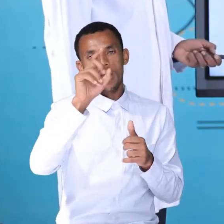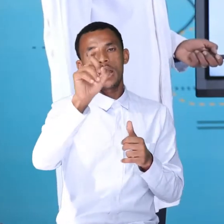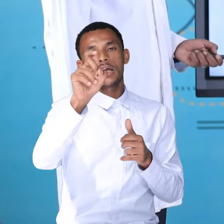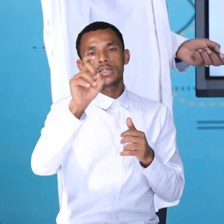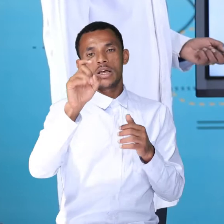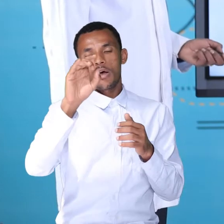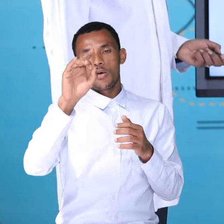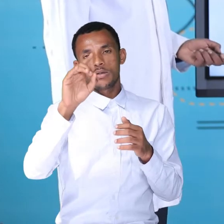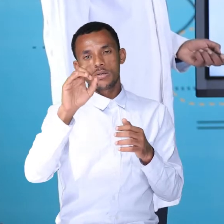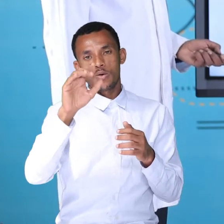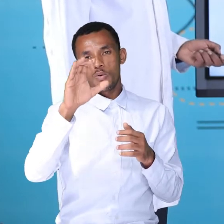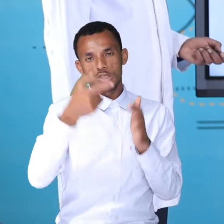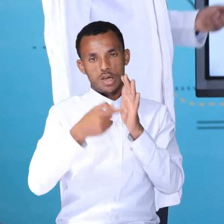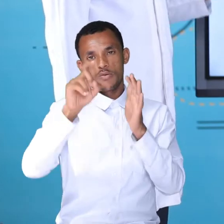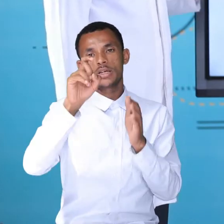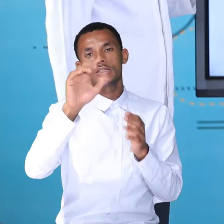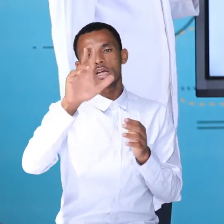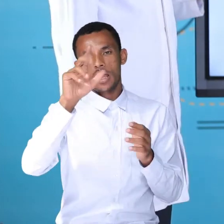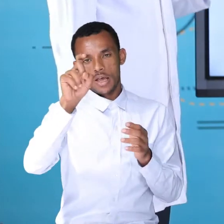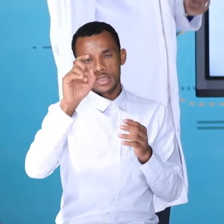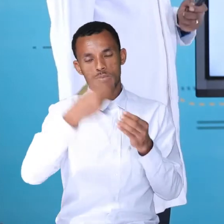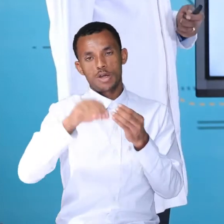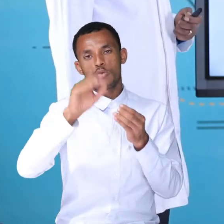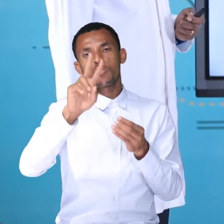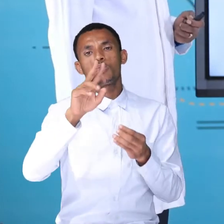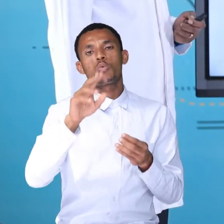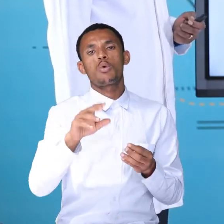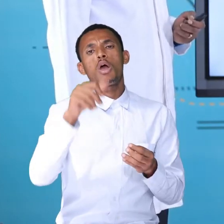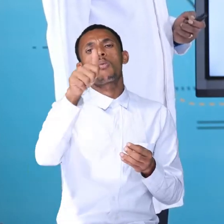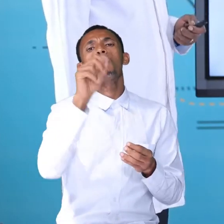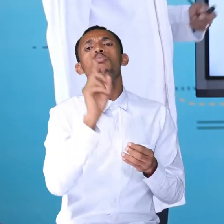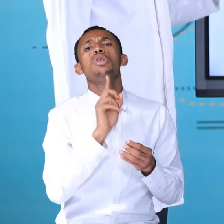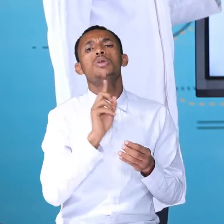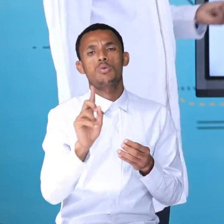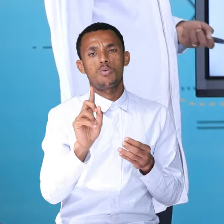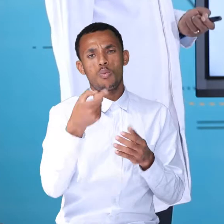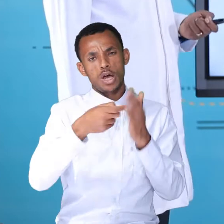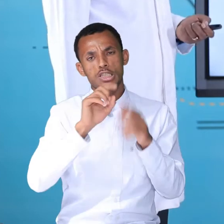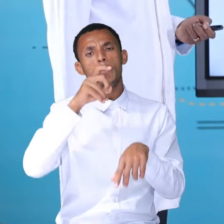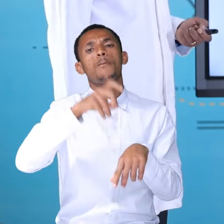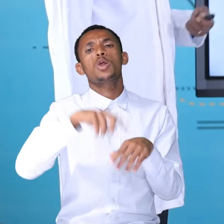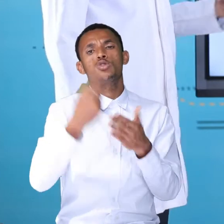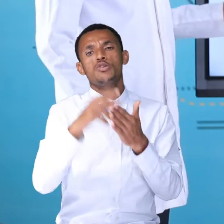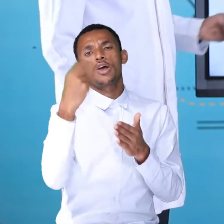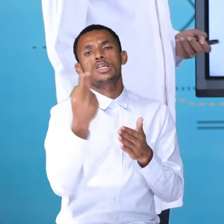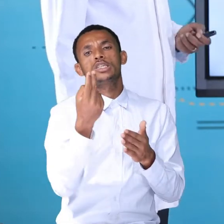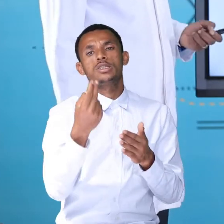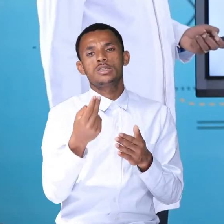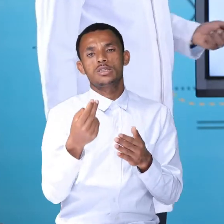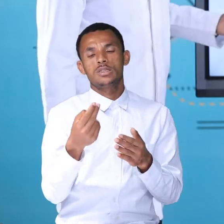of 3x plus 2. What is the amplitude of this function? What is the period of this function? Phase